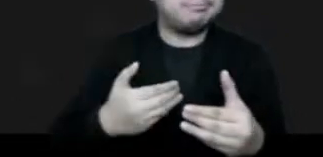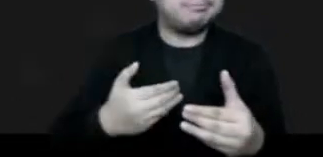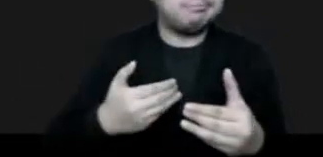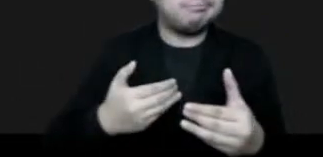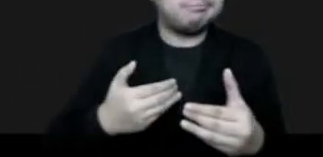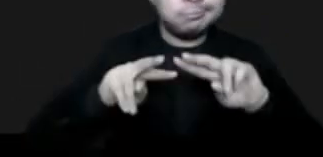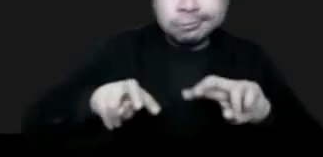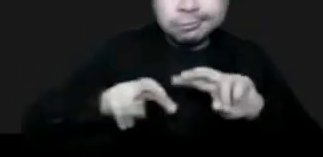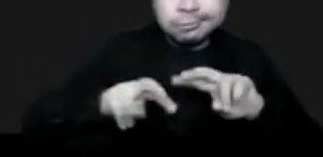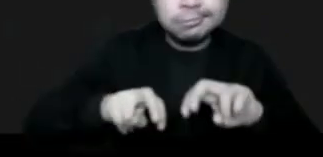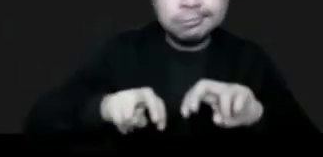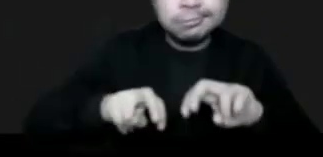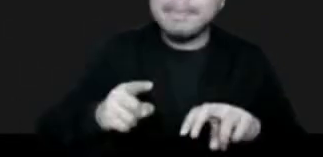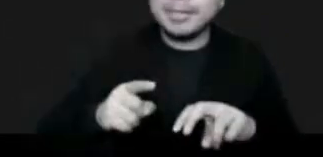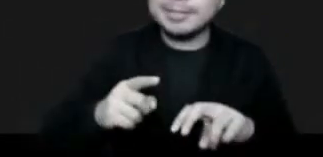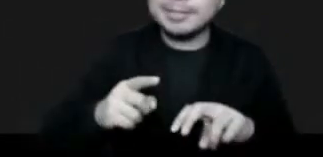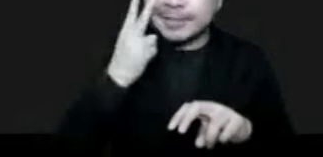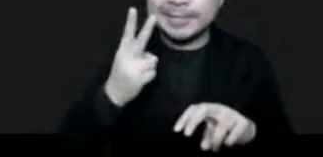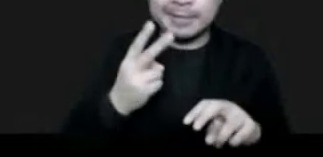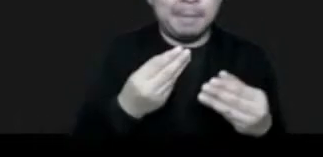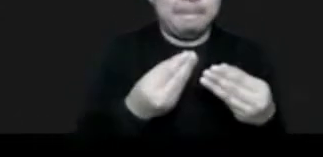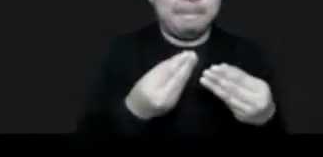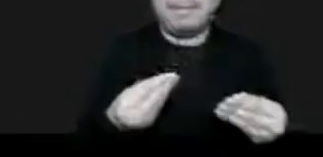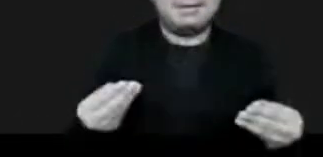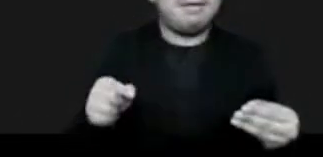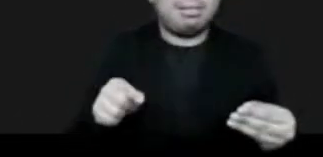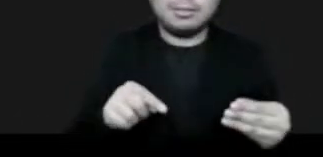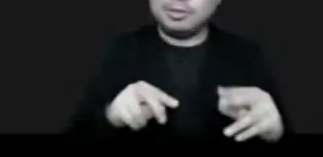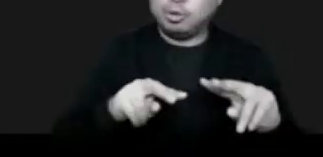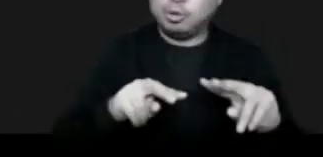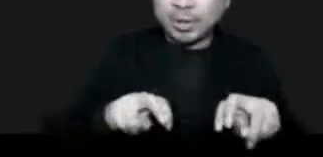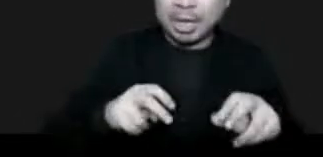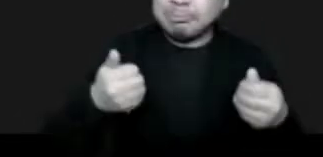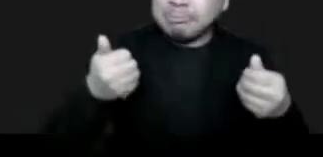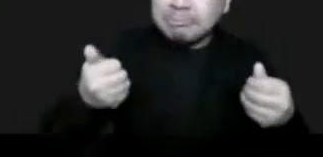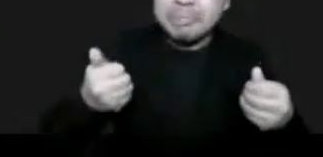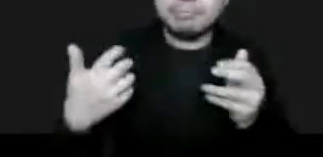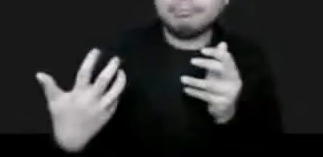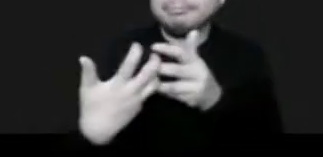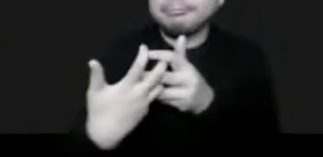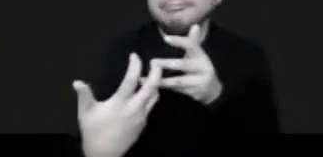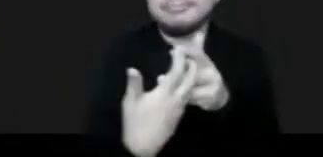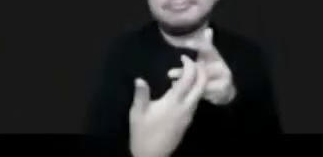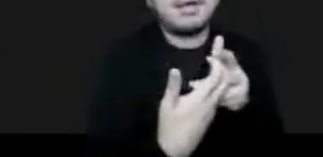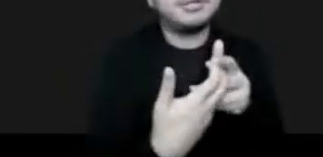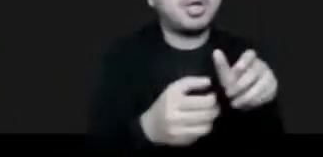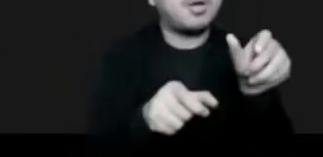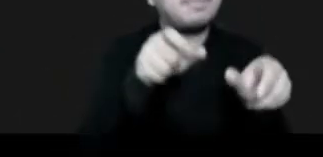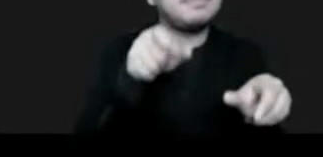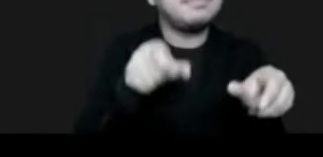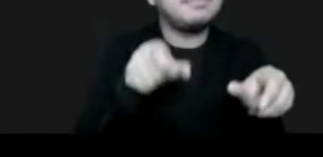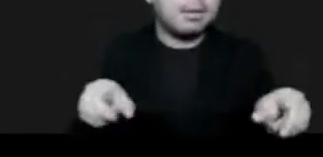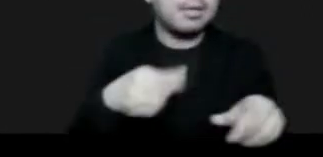update the materials that are relevant for our people, and we will never, and we